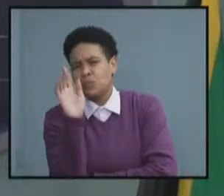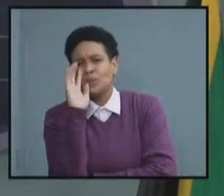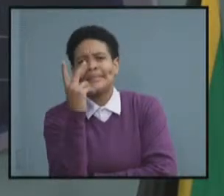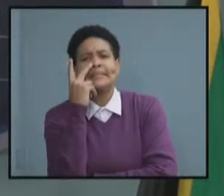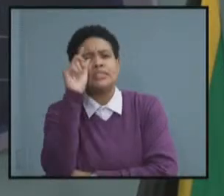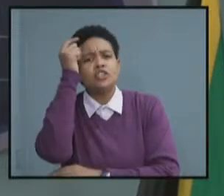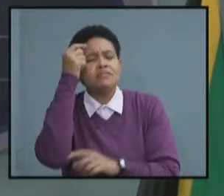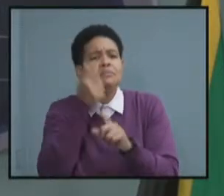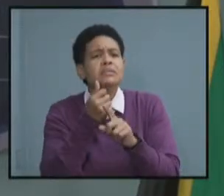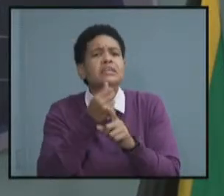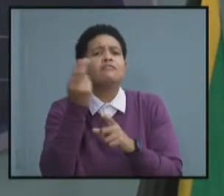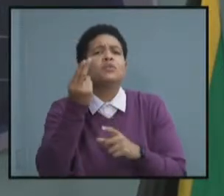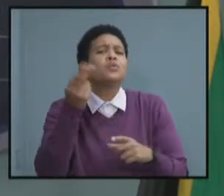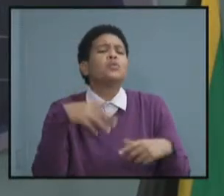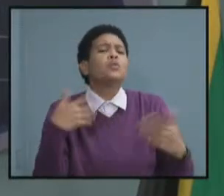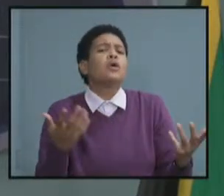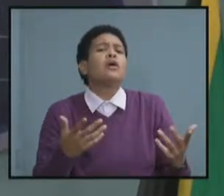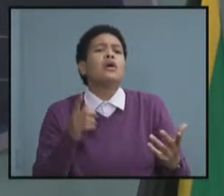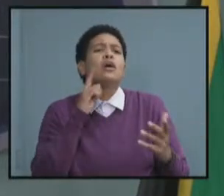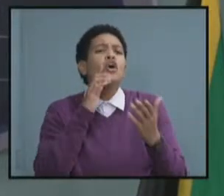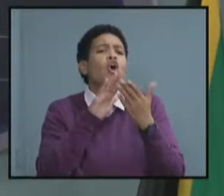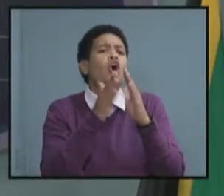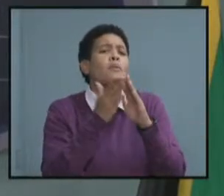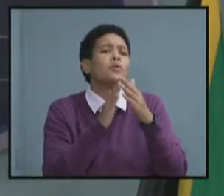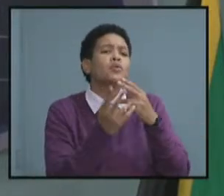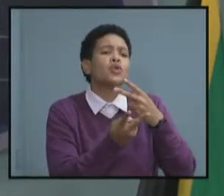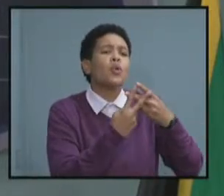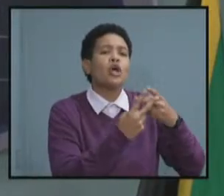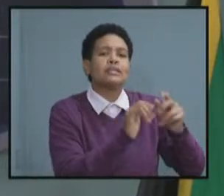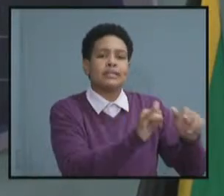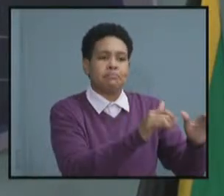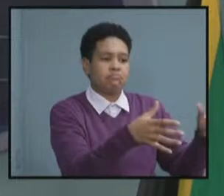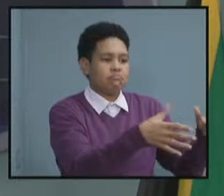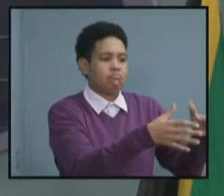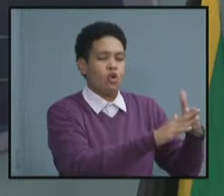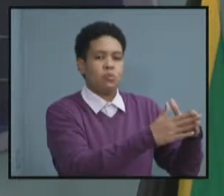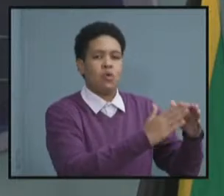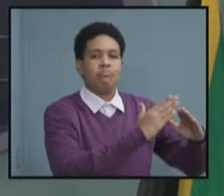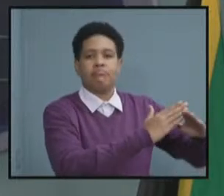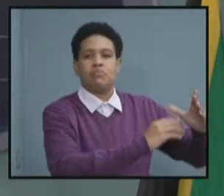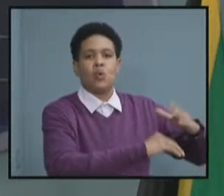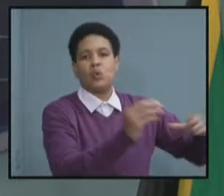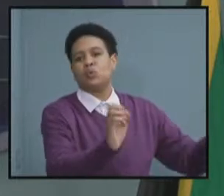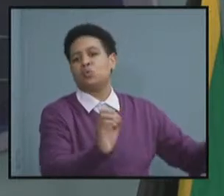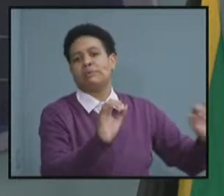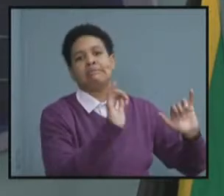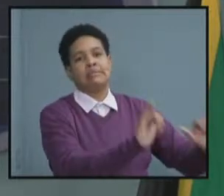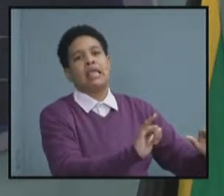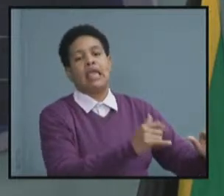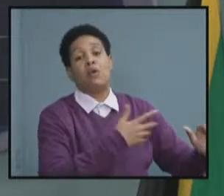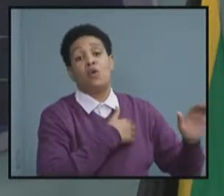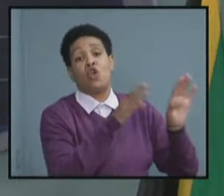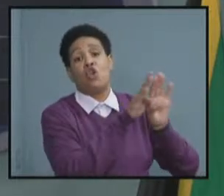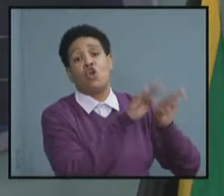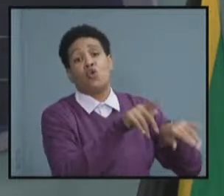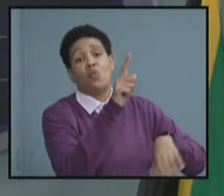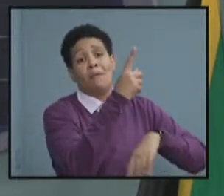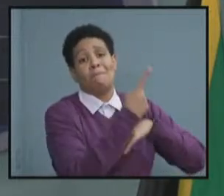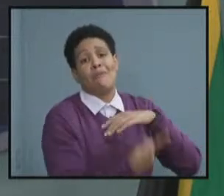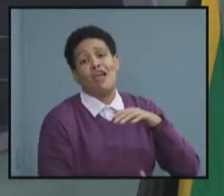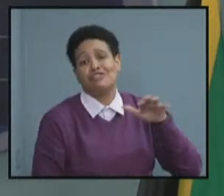the government utilized community quarantine. We had lockdown of one